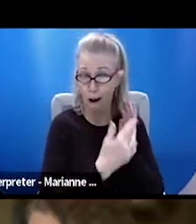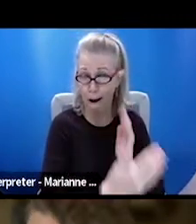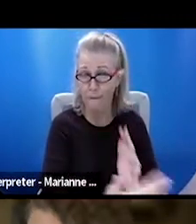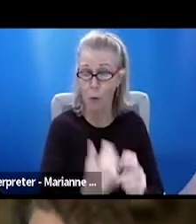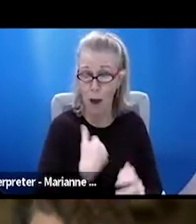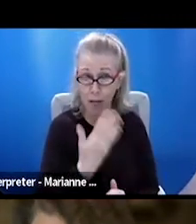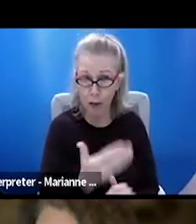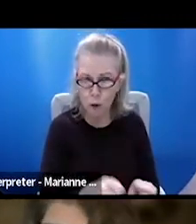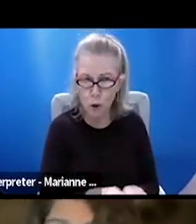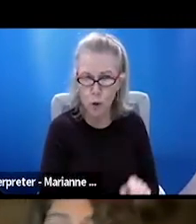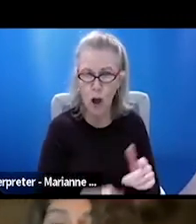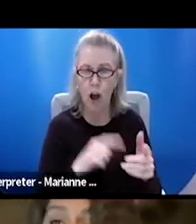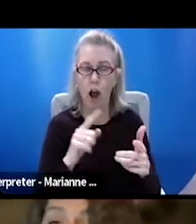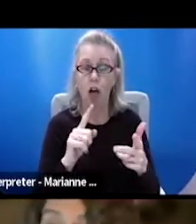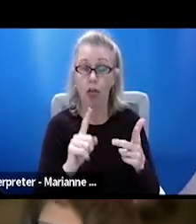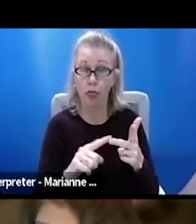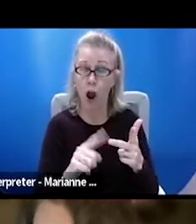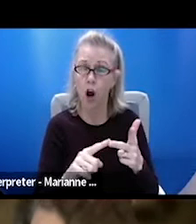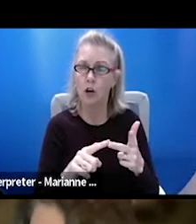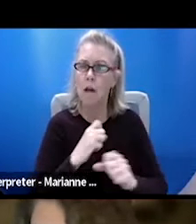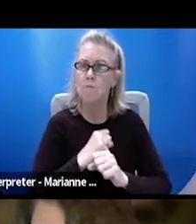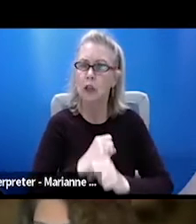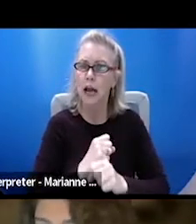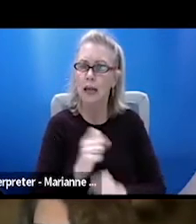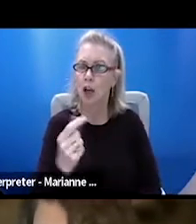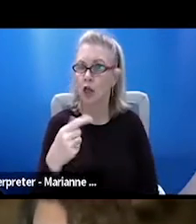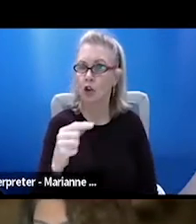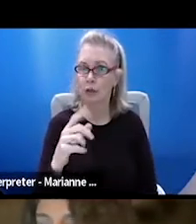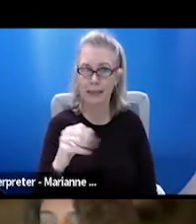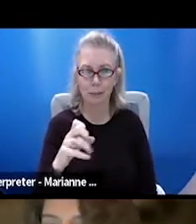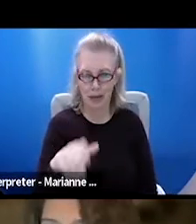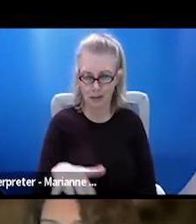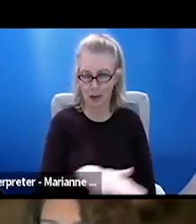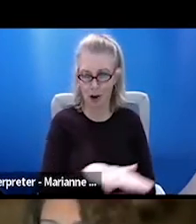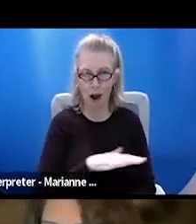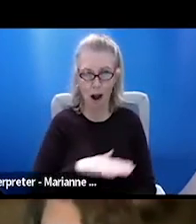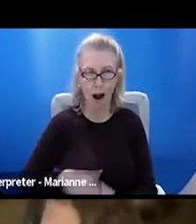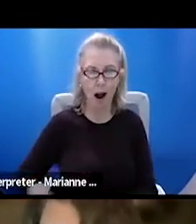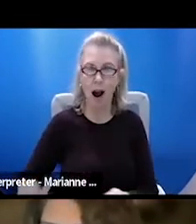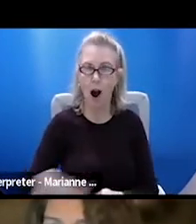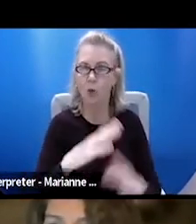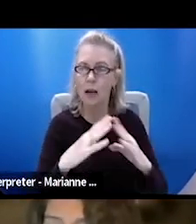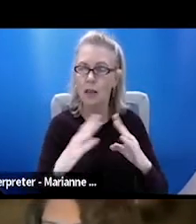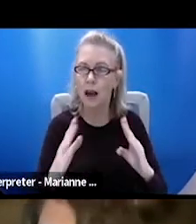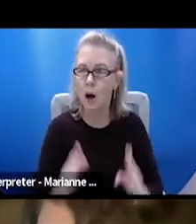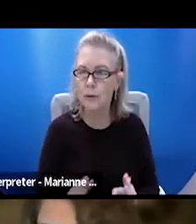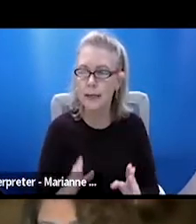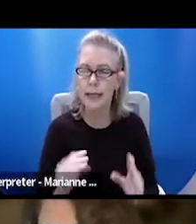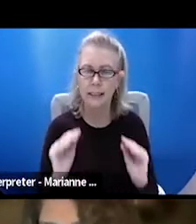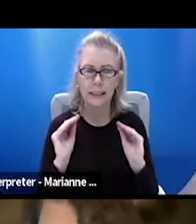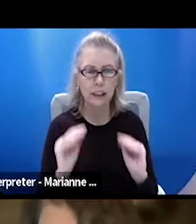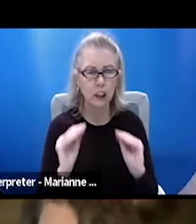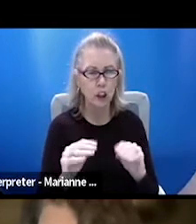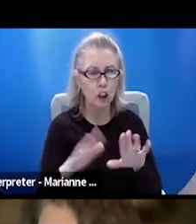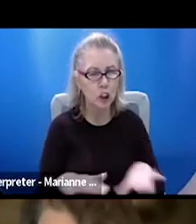us was protecting the green space around the house and teaching children on